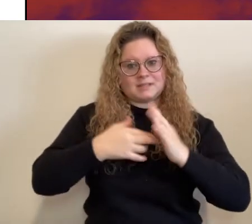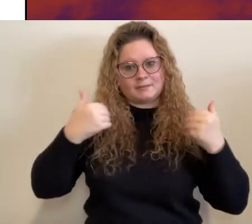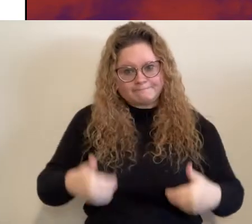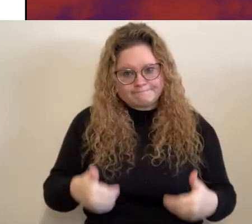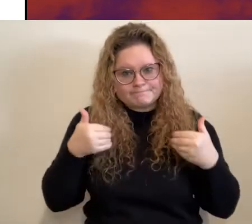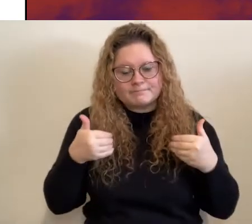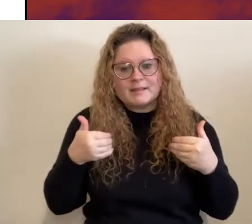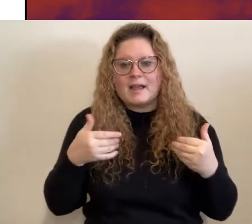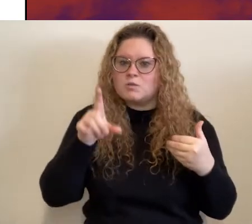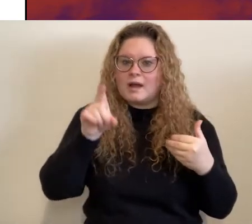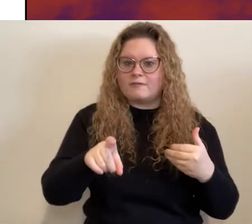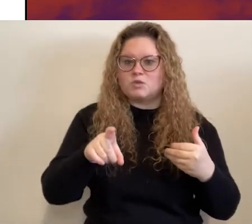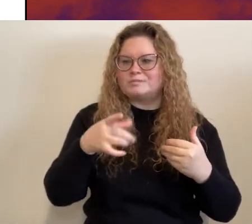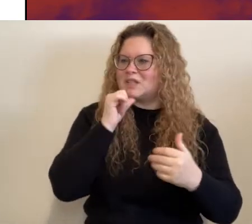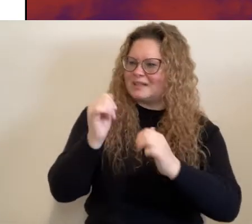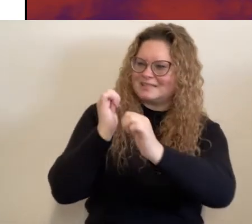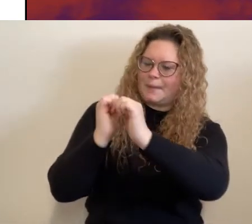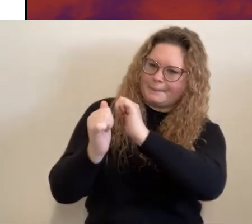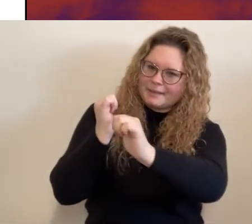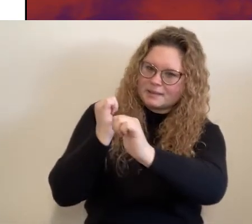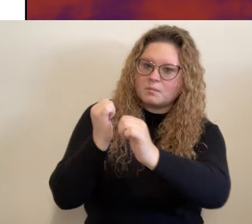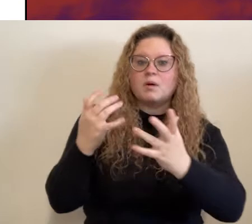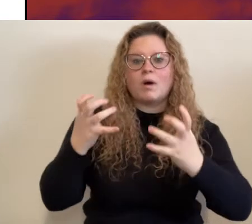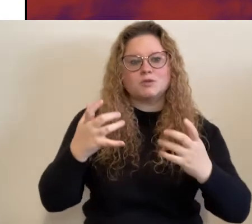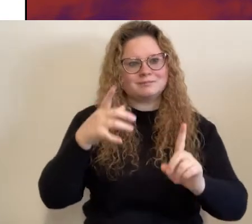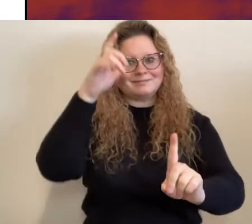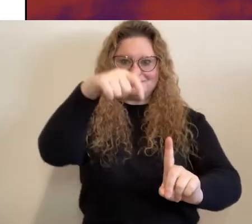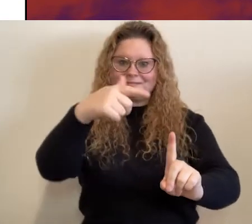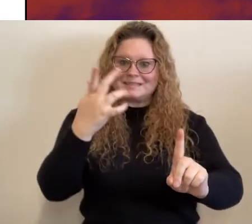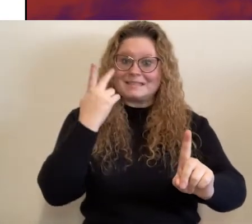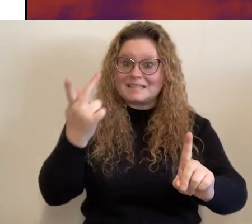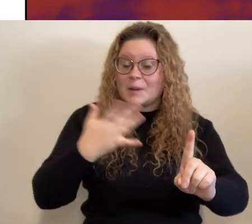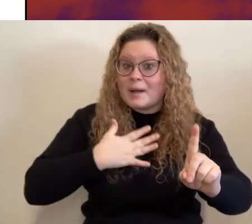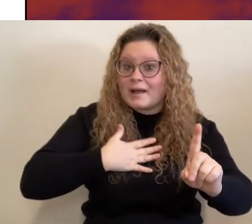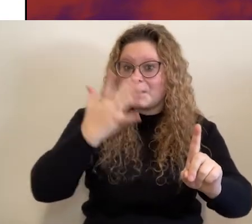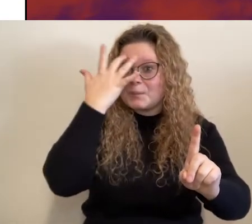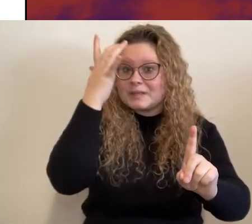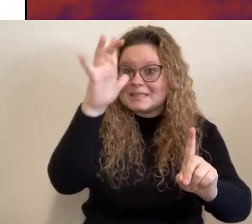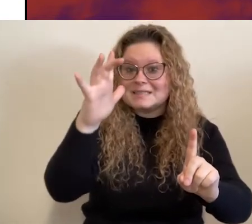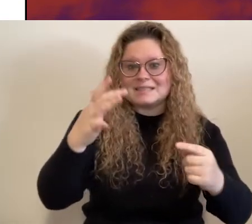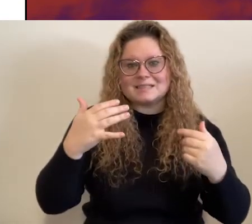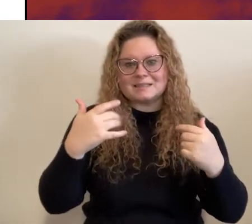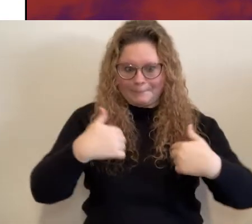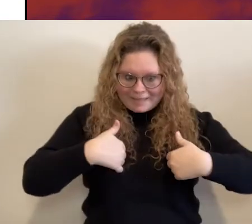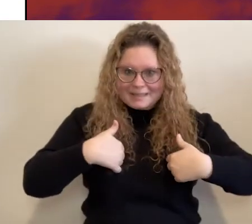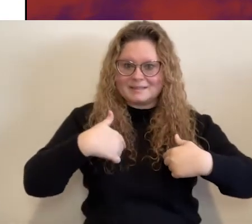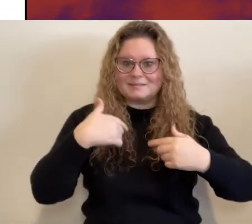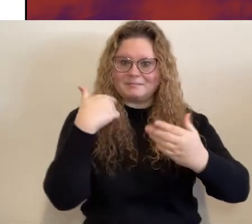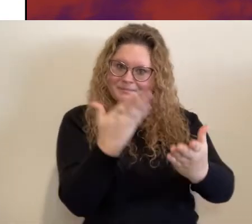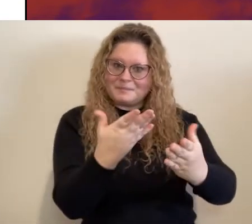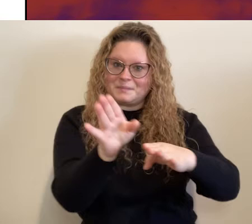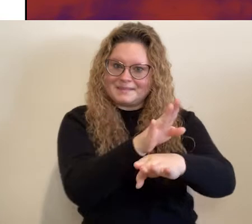out to compete. It's more standing out like, no, this is my brilliance. This is just me being me in me on a consistent